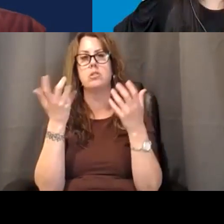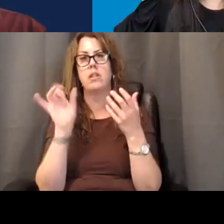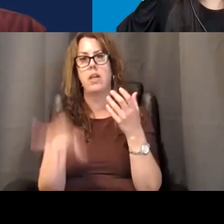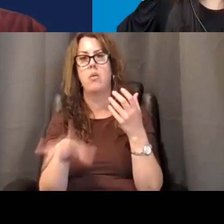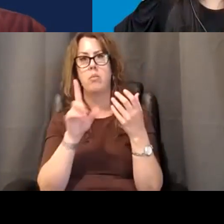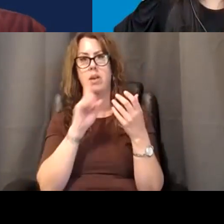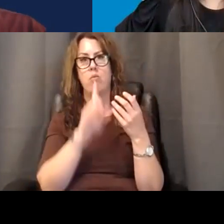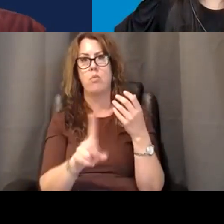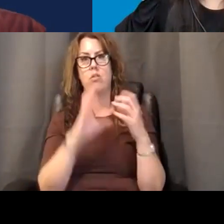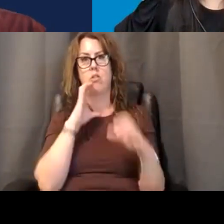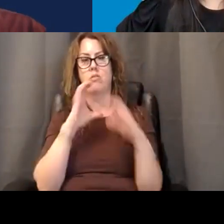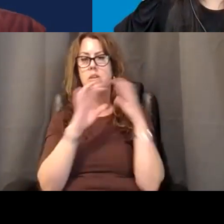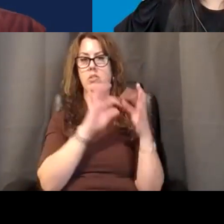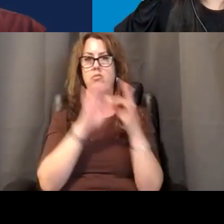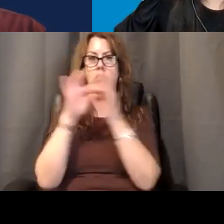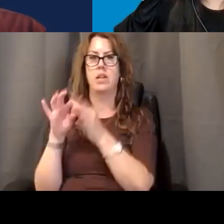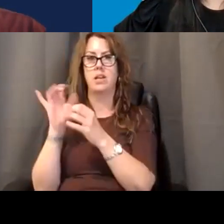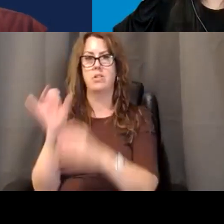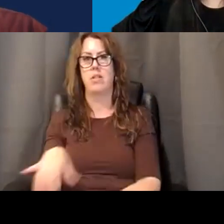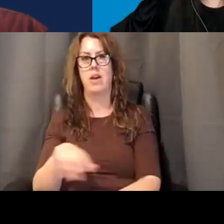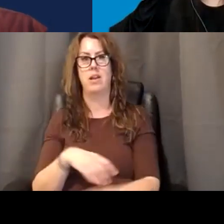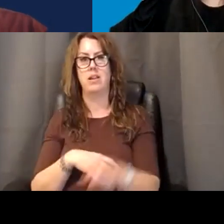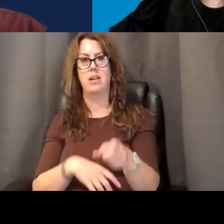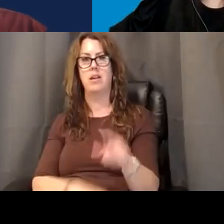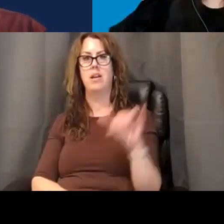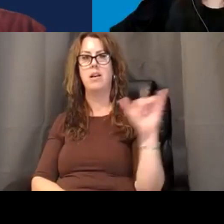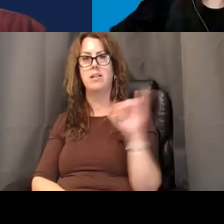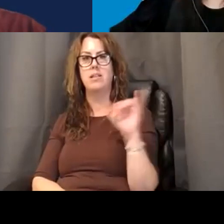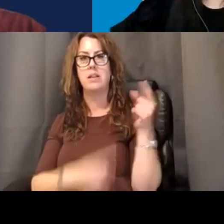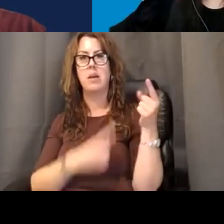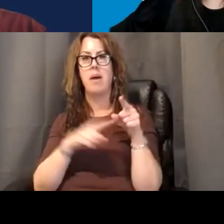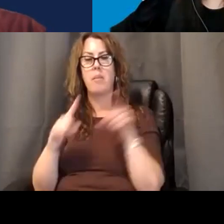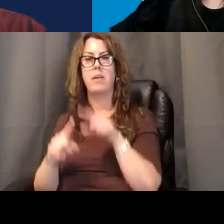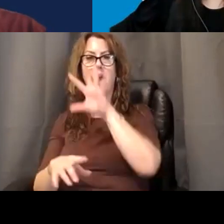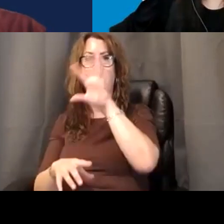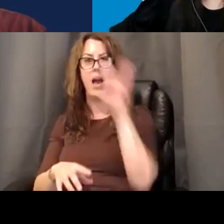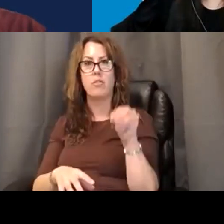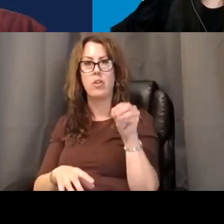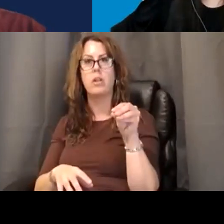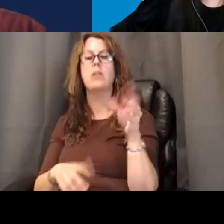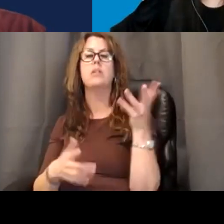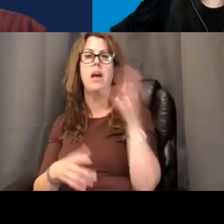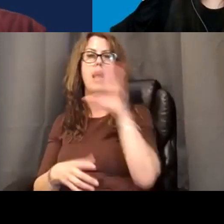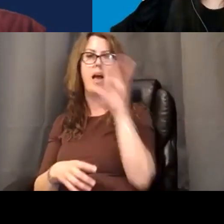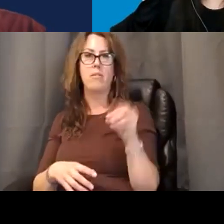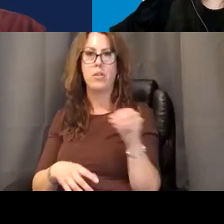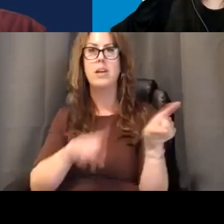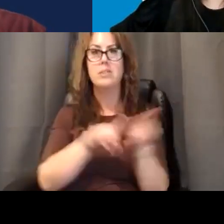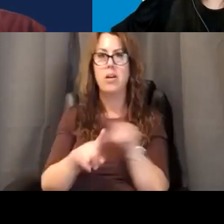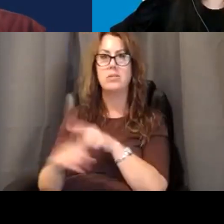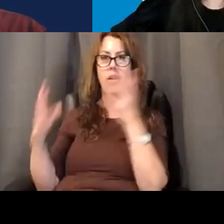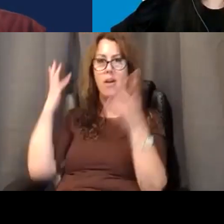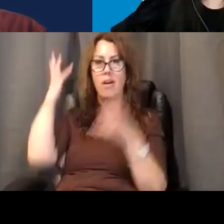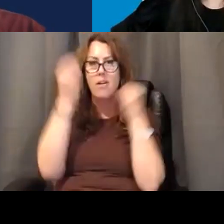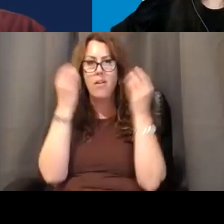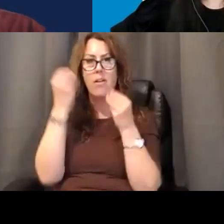reparations. It's the same thing is happening in Africa. Africa is also reckoning with that. I'm West